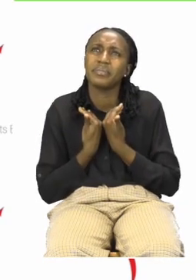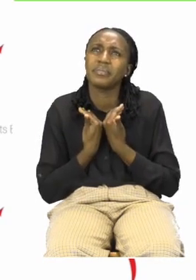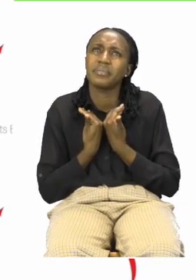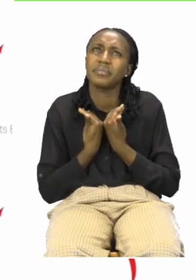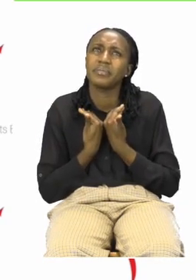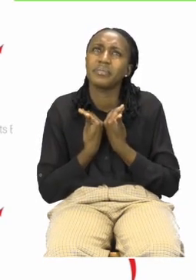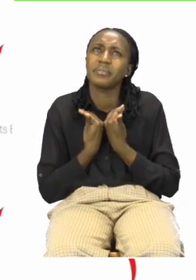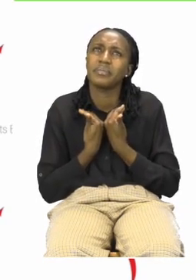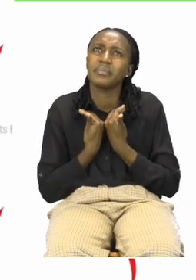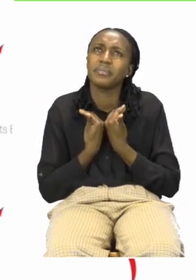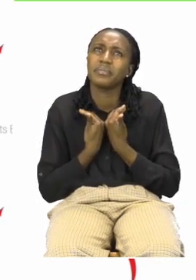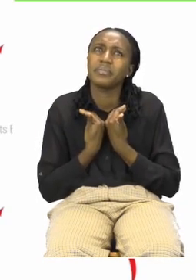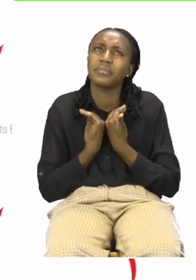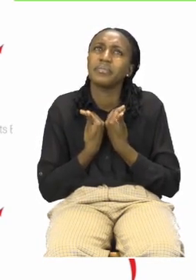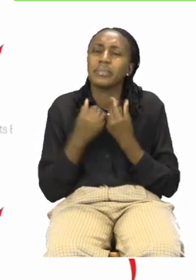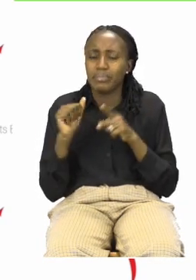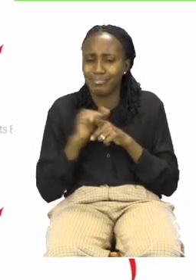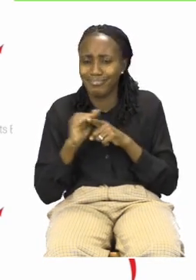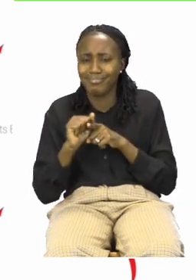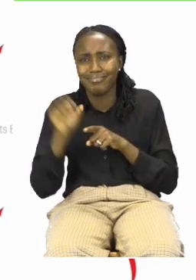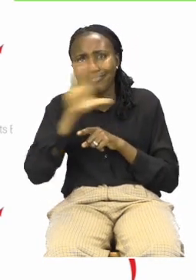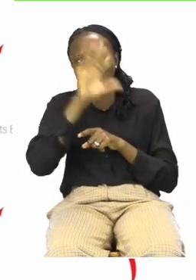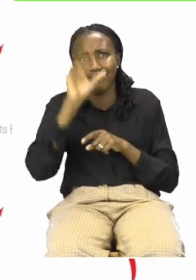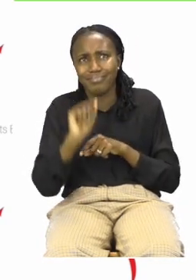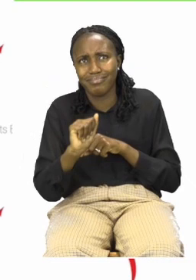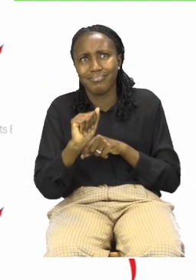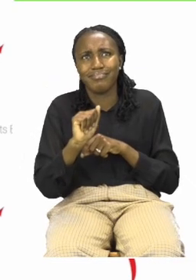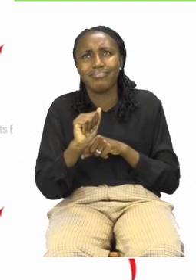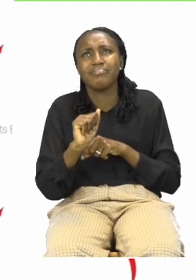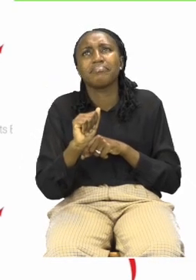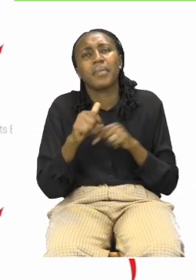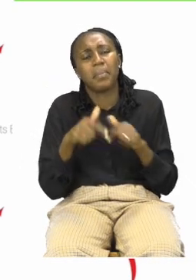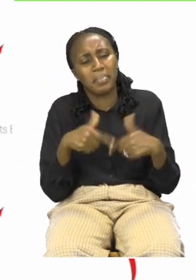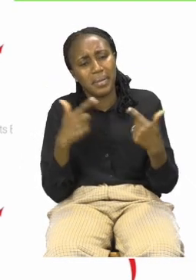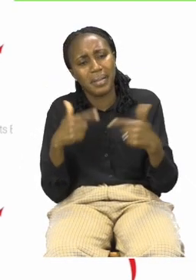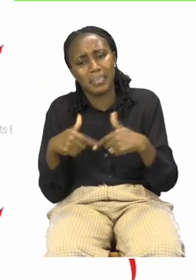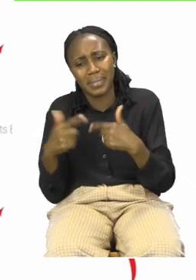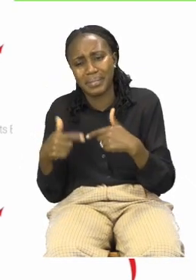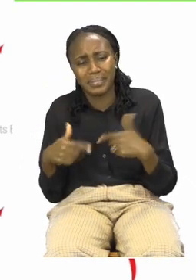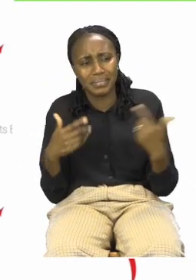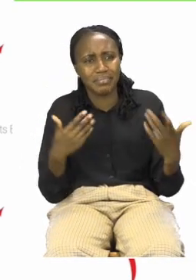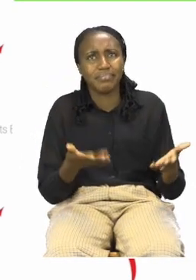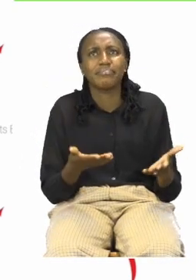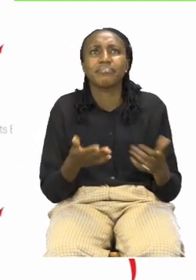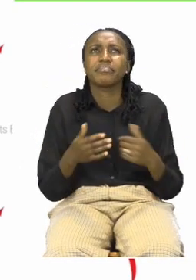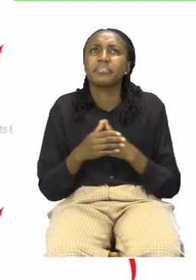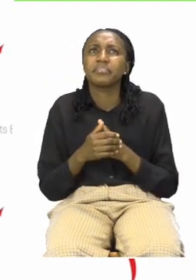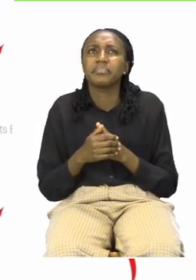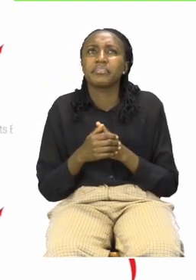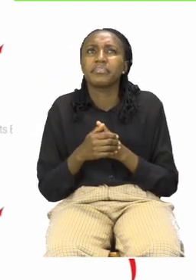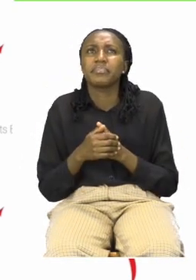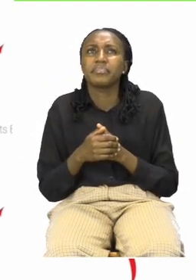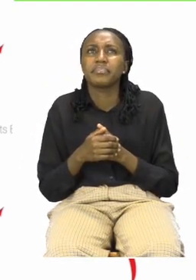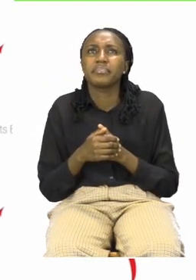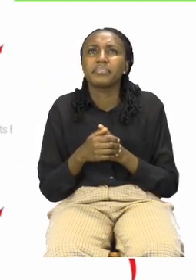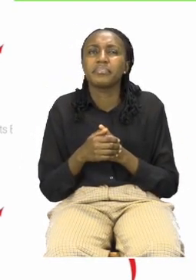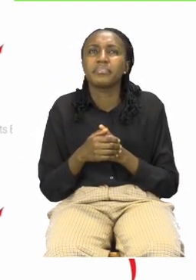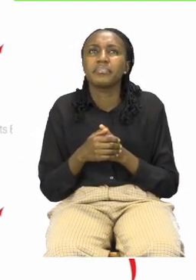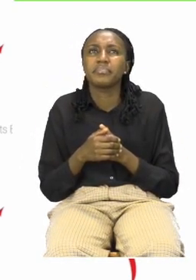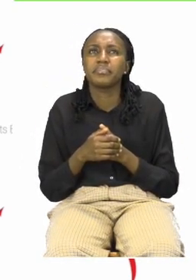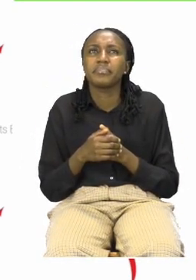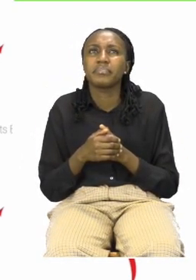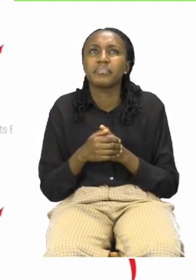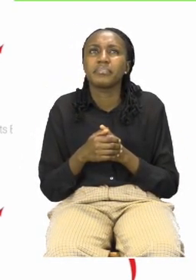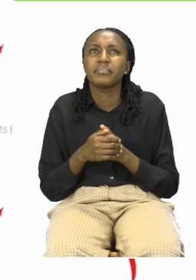We sent them for training to South Africa, and they played against some junior Springboks and that kind of thing. And we